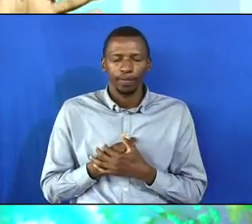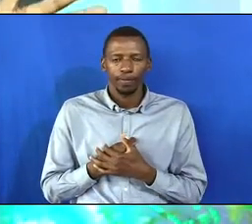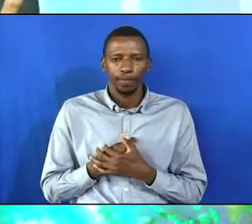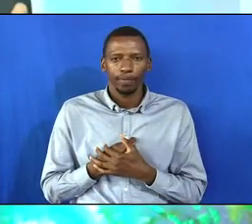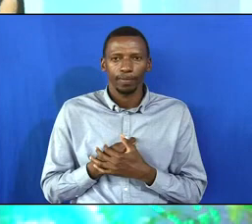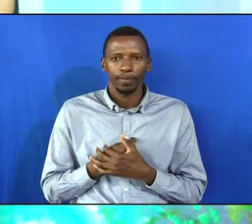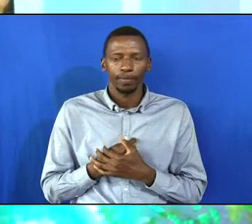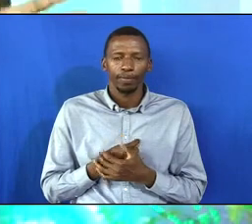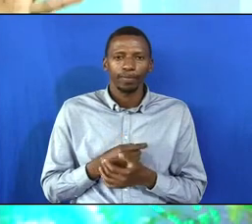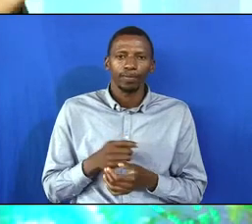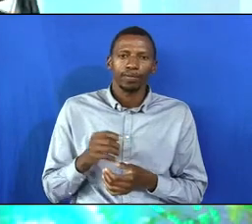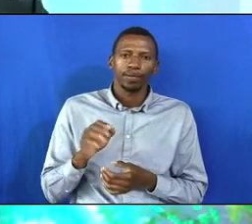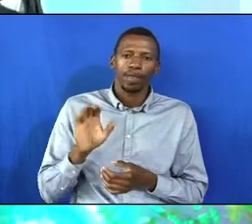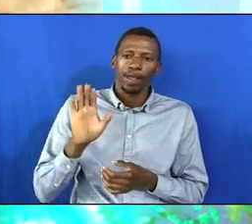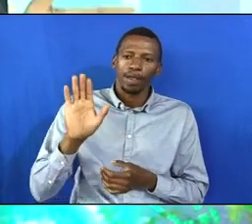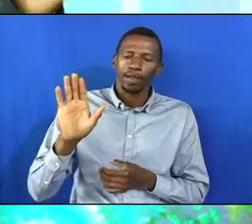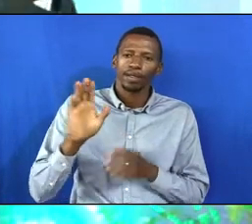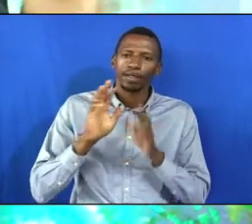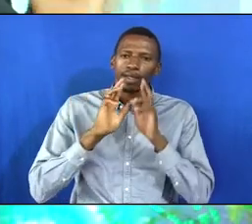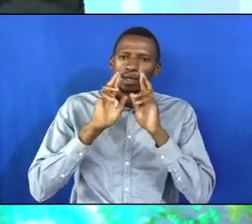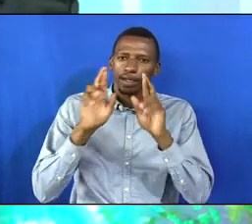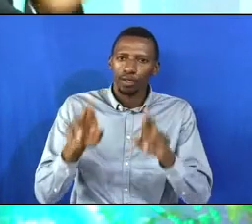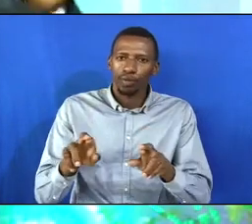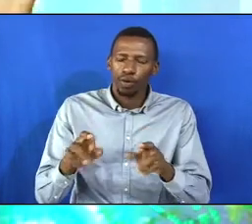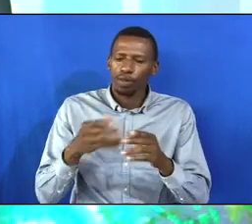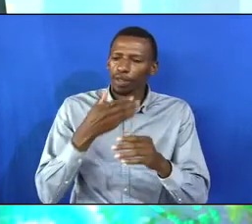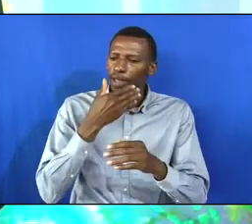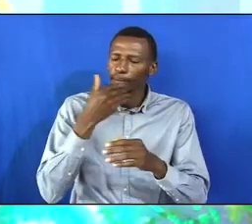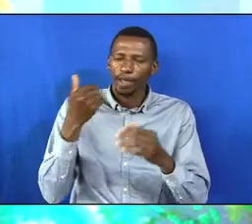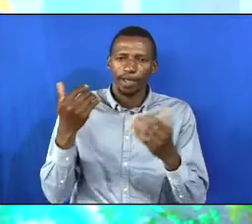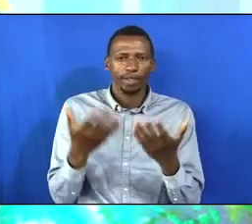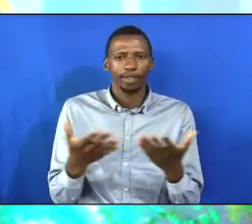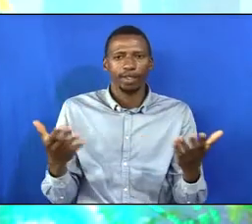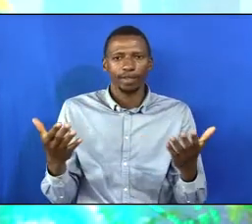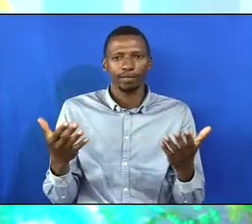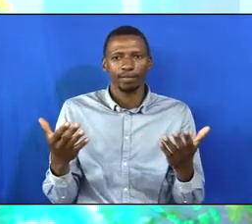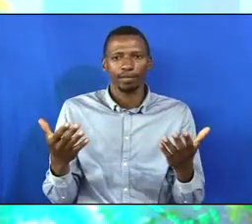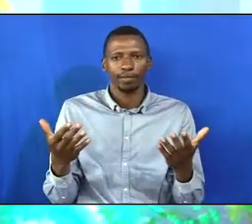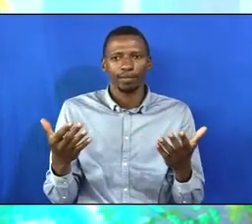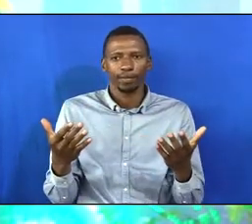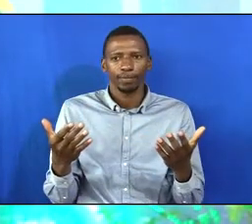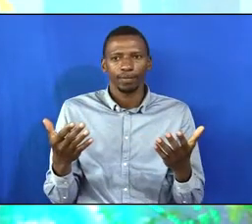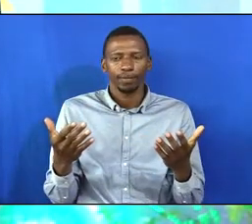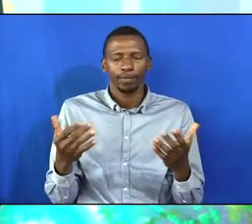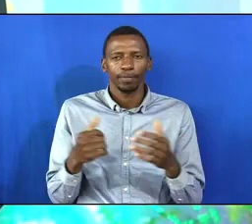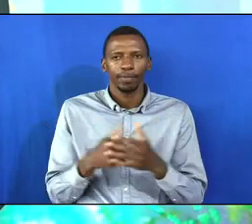His response was the most appropriate thing he could ever do.